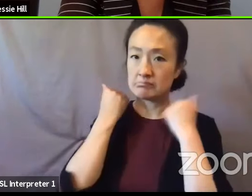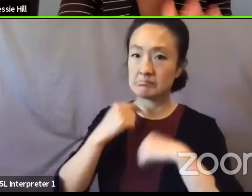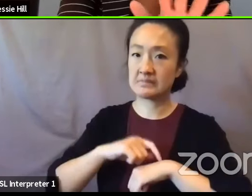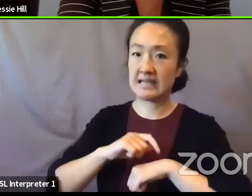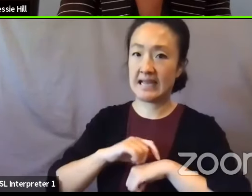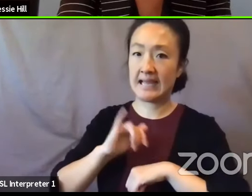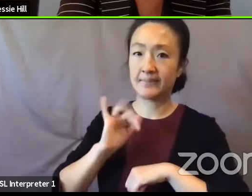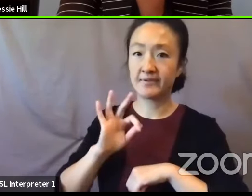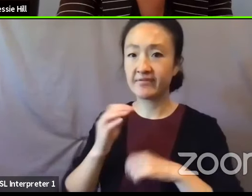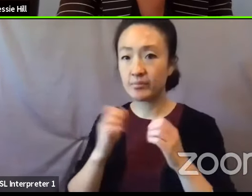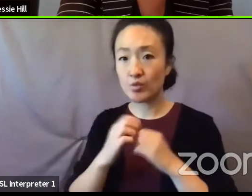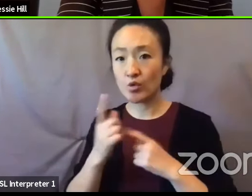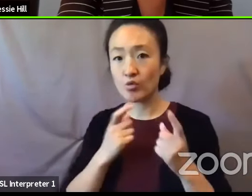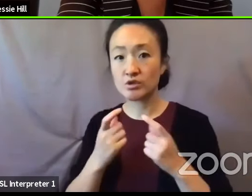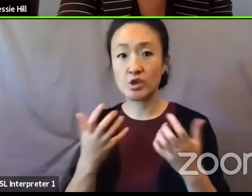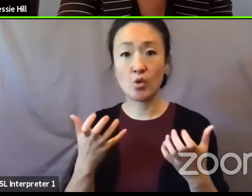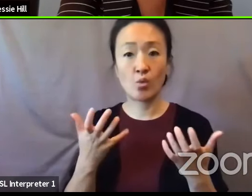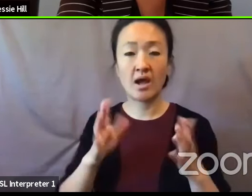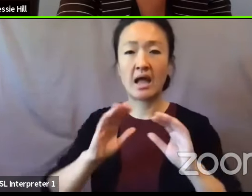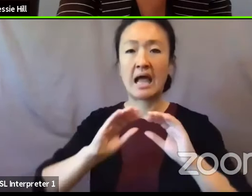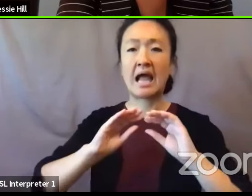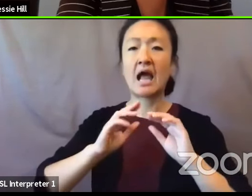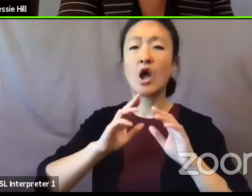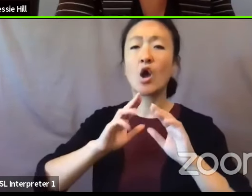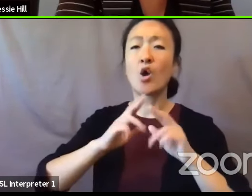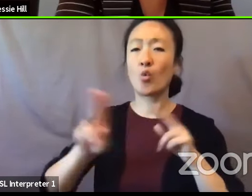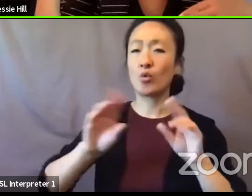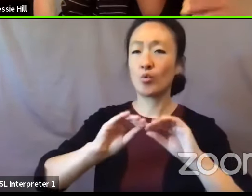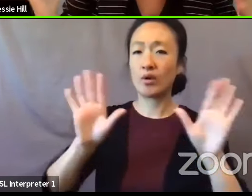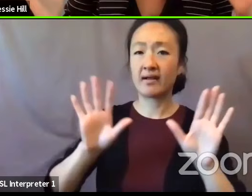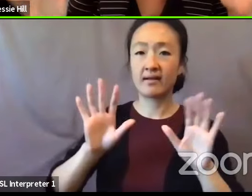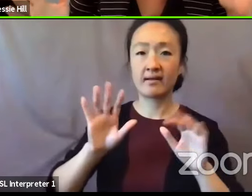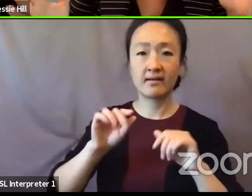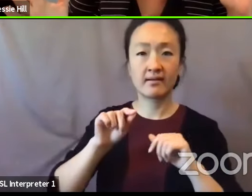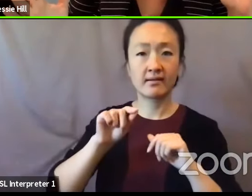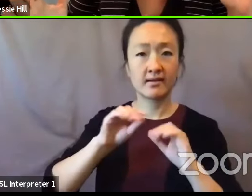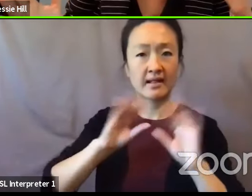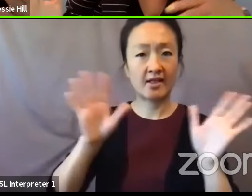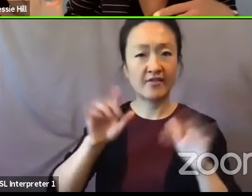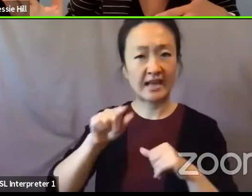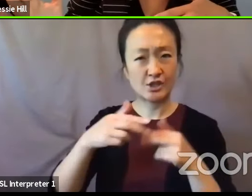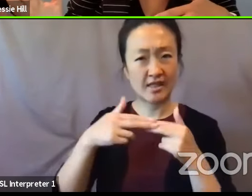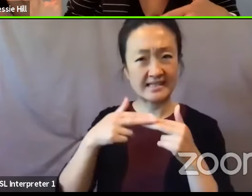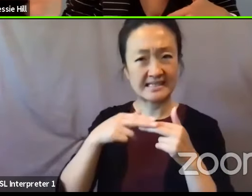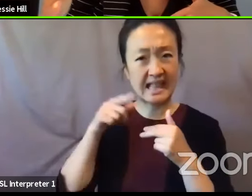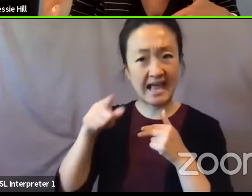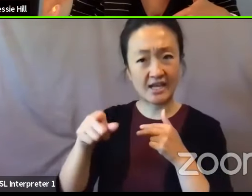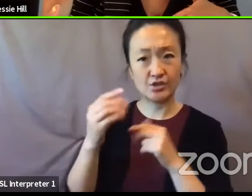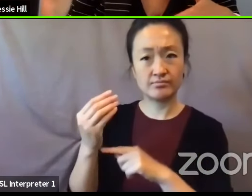ask quickly for clarification of Bryan, that slide you had up about